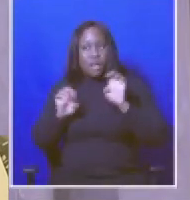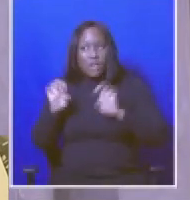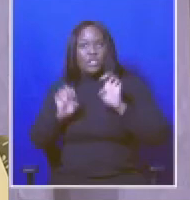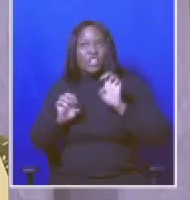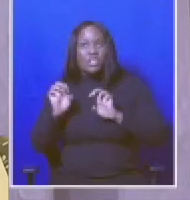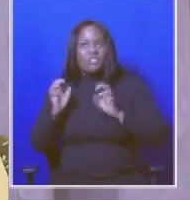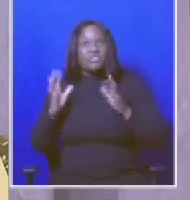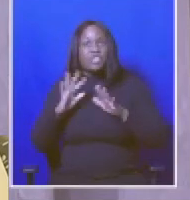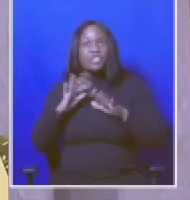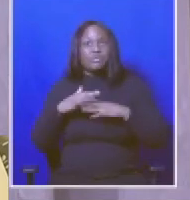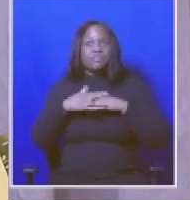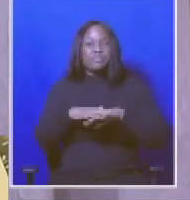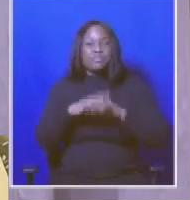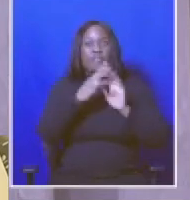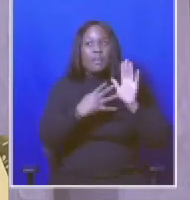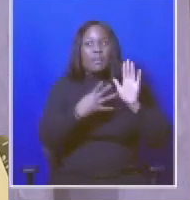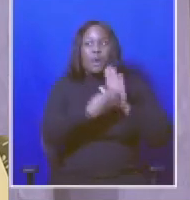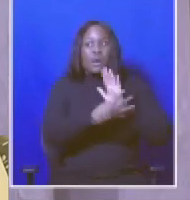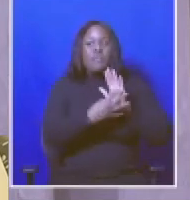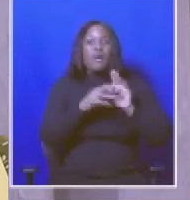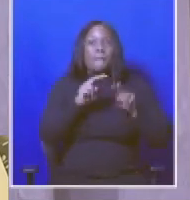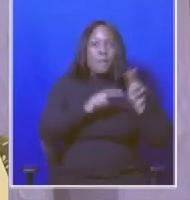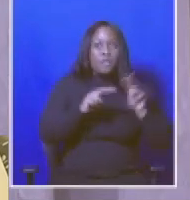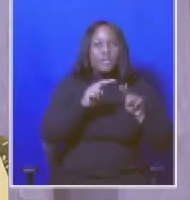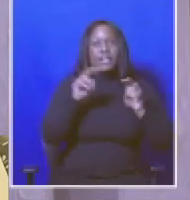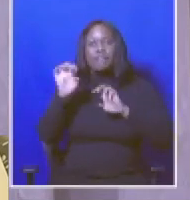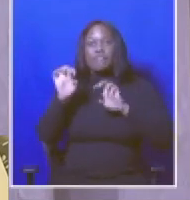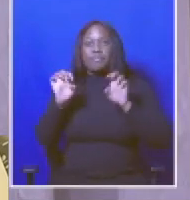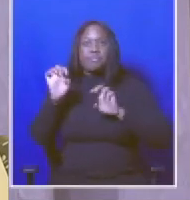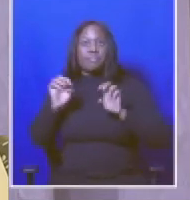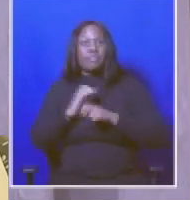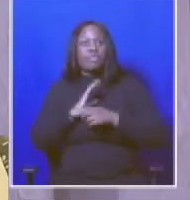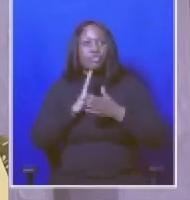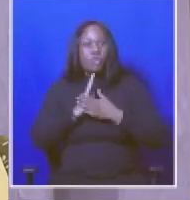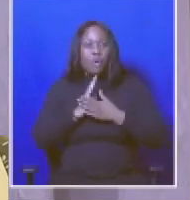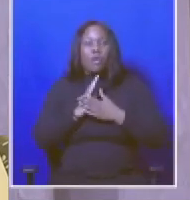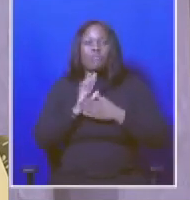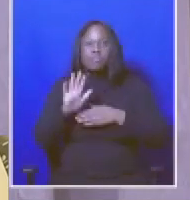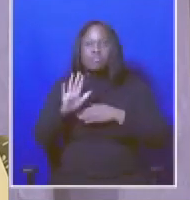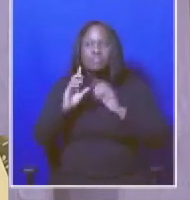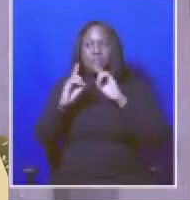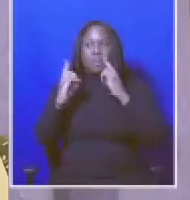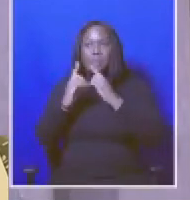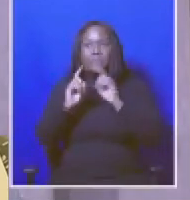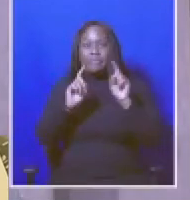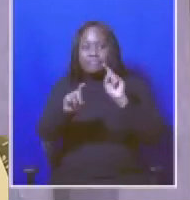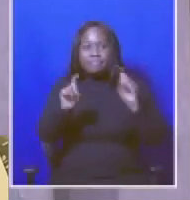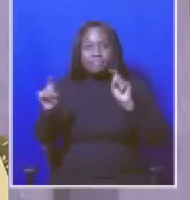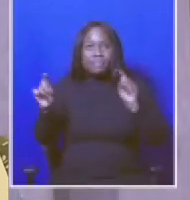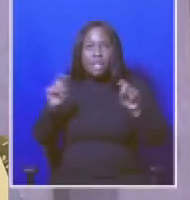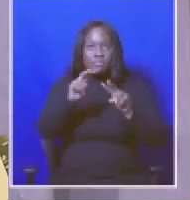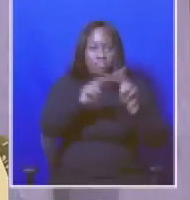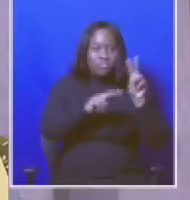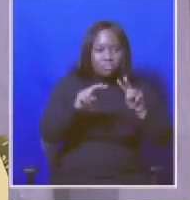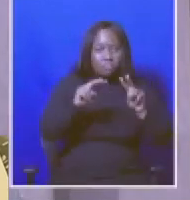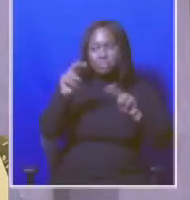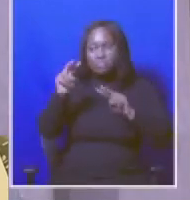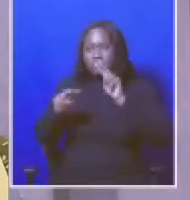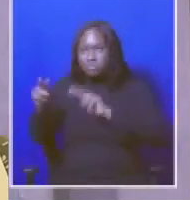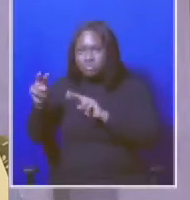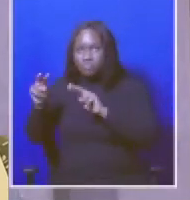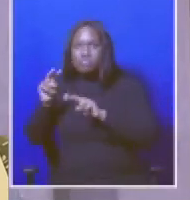Framework in March this year to strengthen the oversight capacity of departments to oversee public